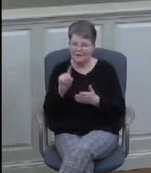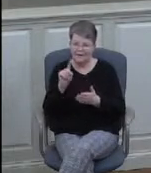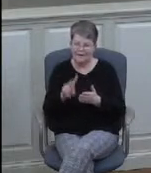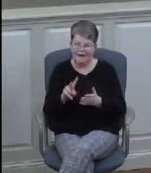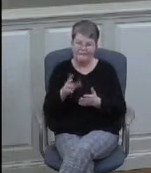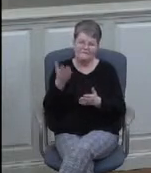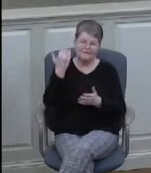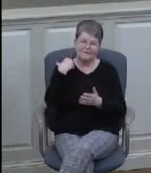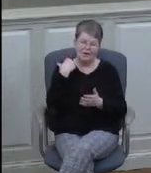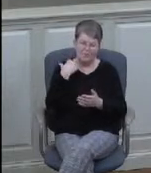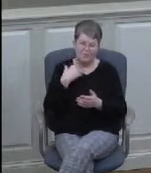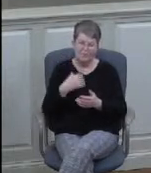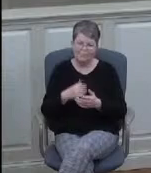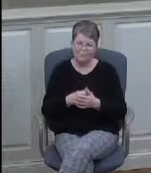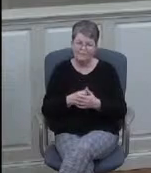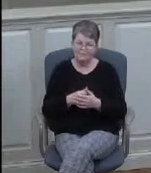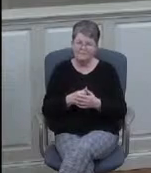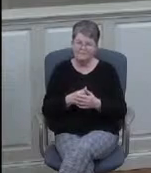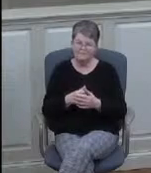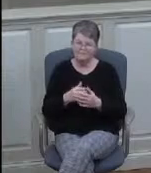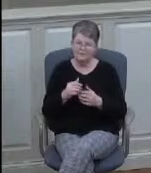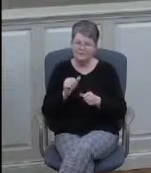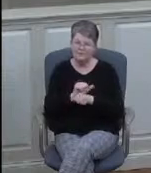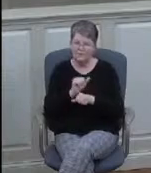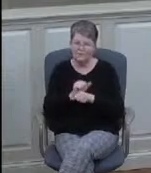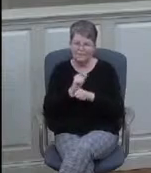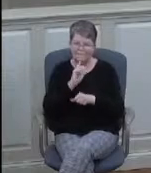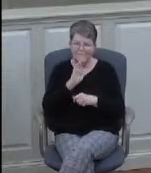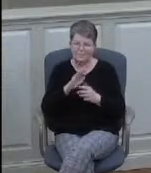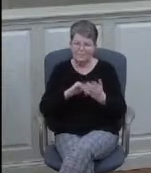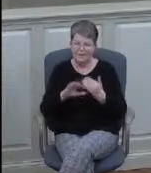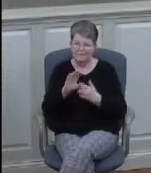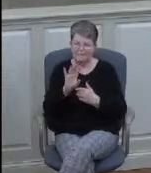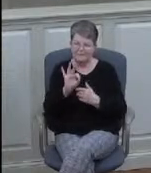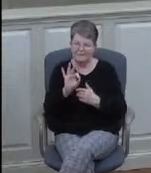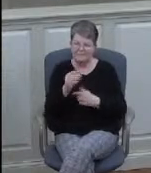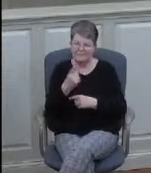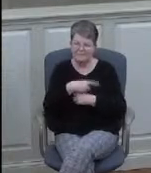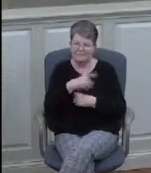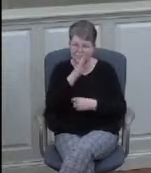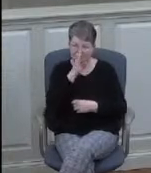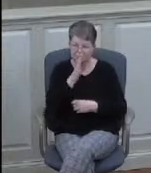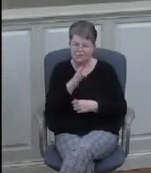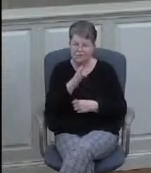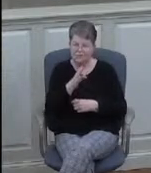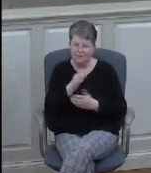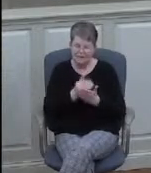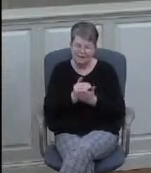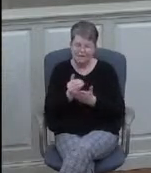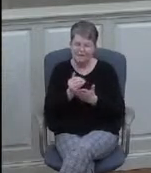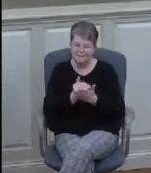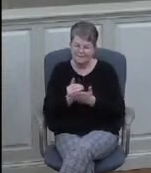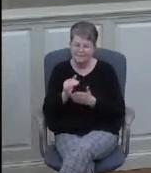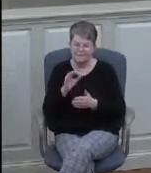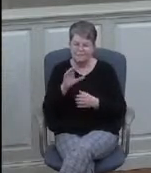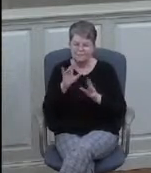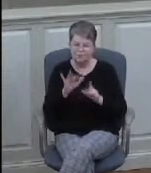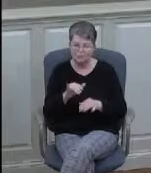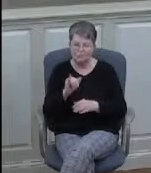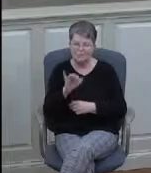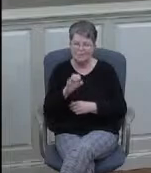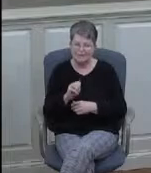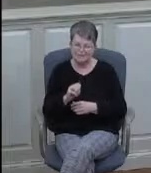now, and pretty much worked for about 9 days straight, just clearing snow and ice. So it was a big